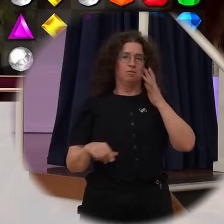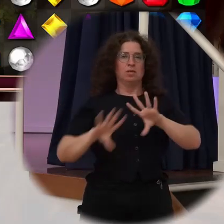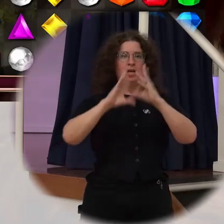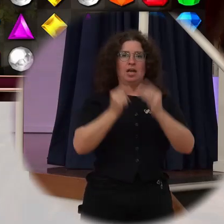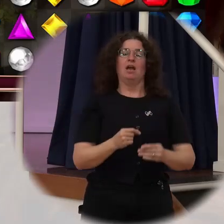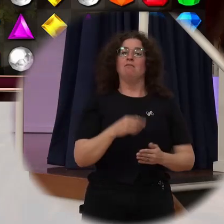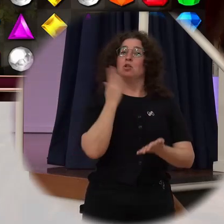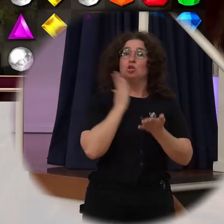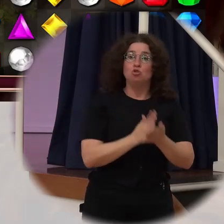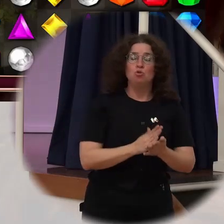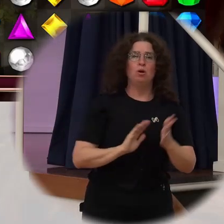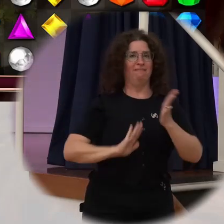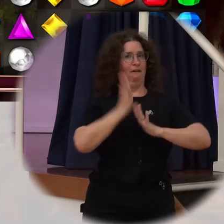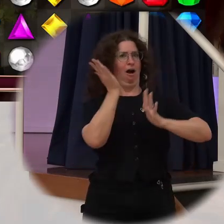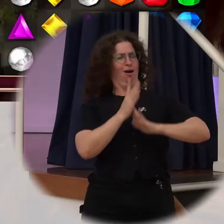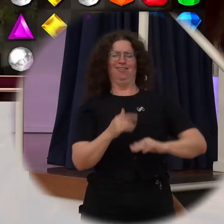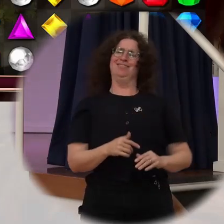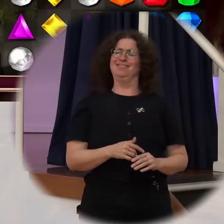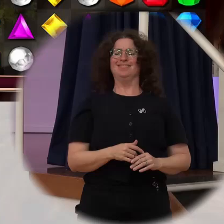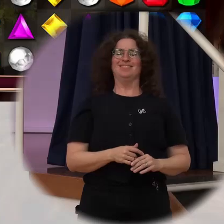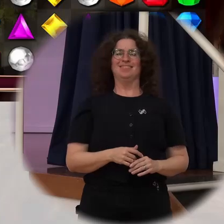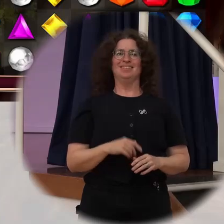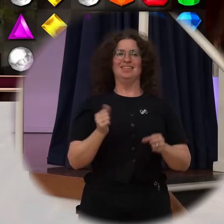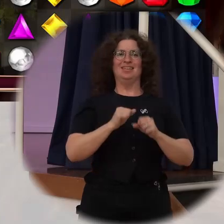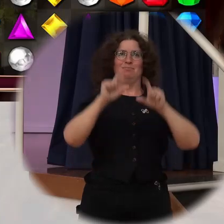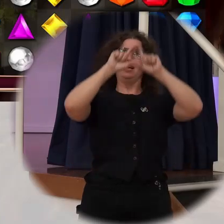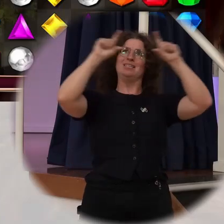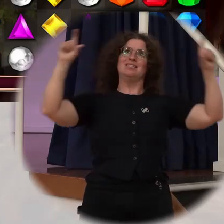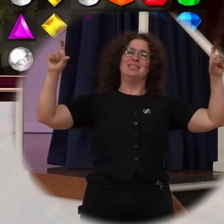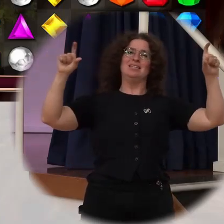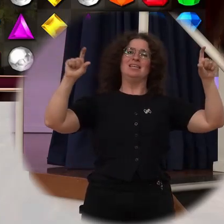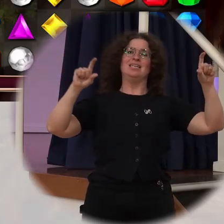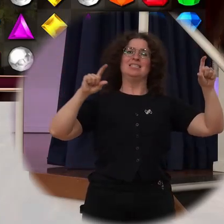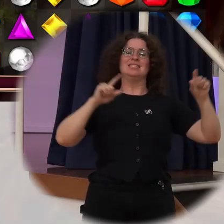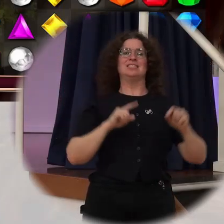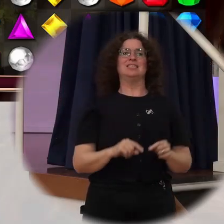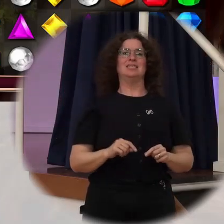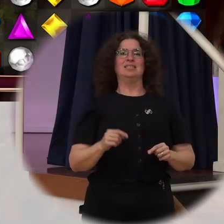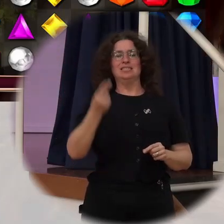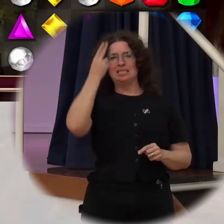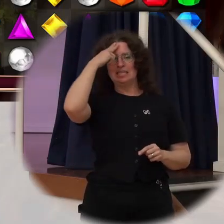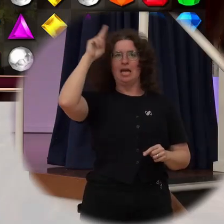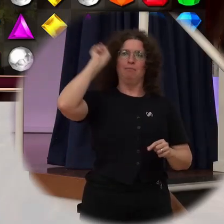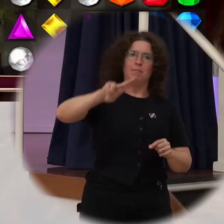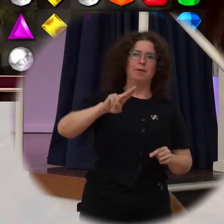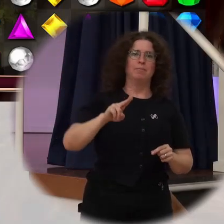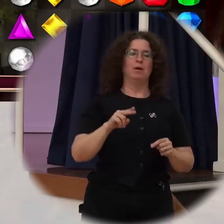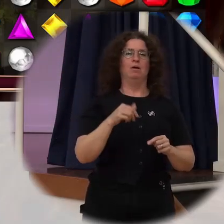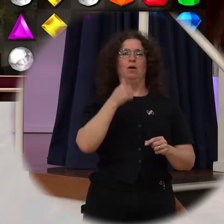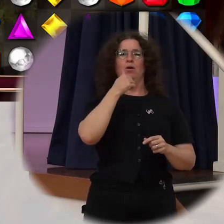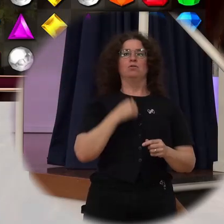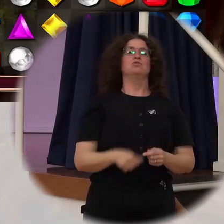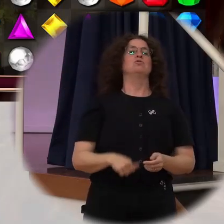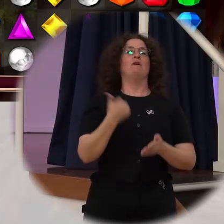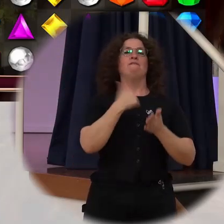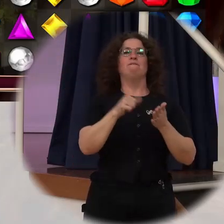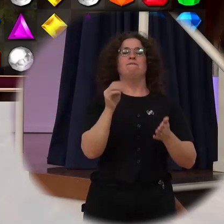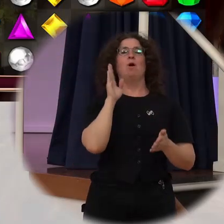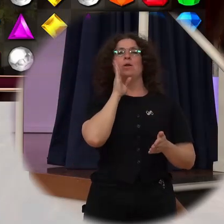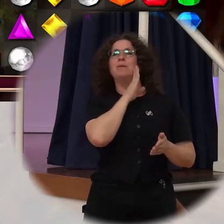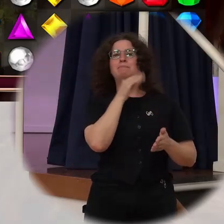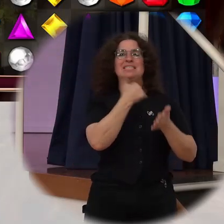catch fire. That's kind of funny. I tried to make the text say the level, so fire jewels, name that level. The font is missing the letters, so it says Bejeweled, which